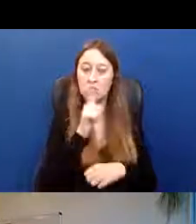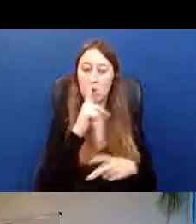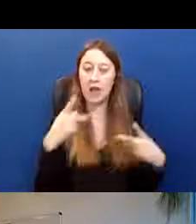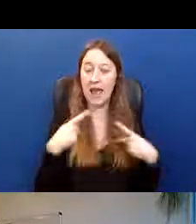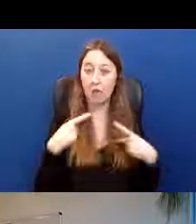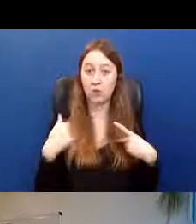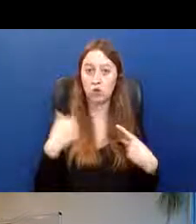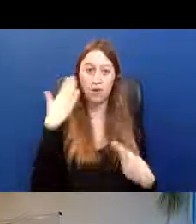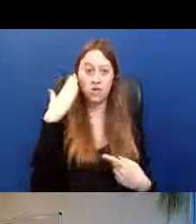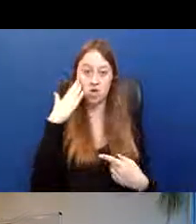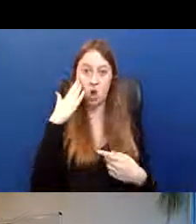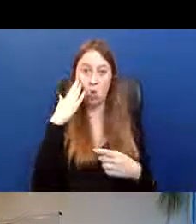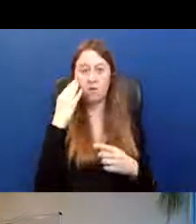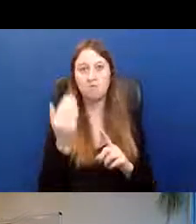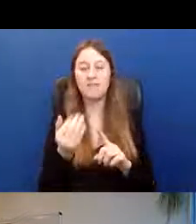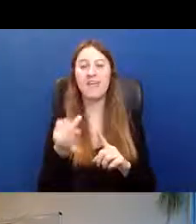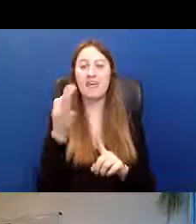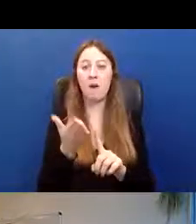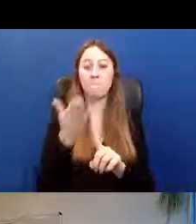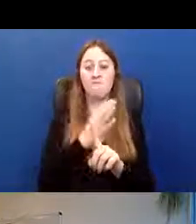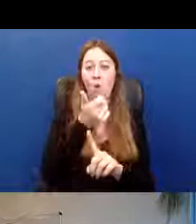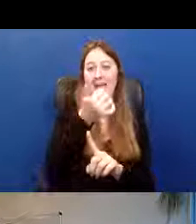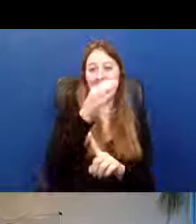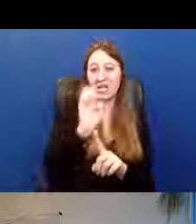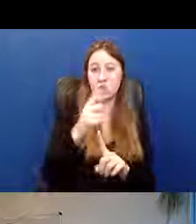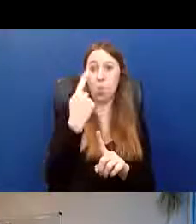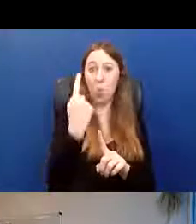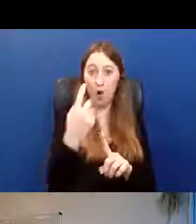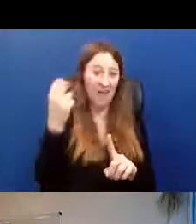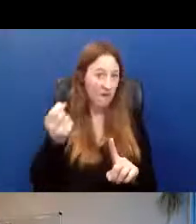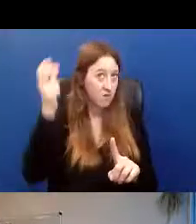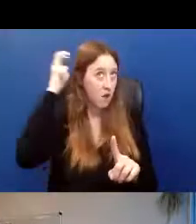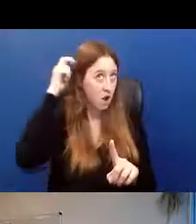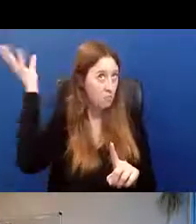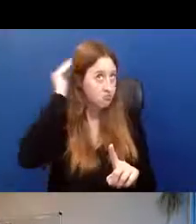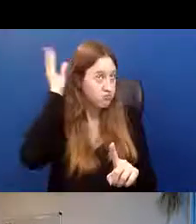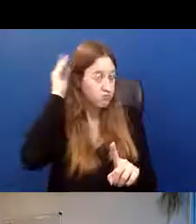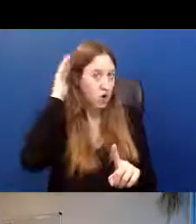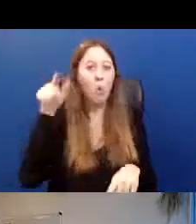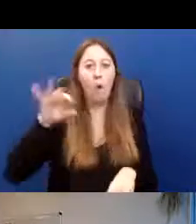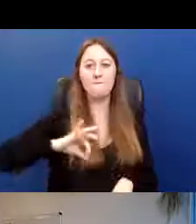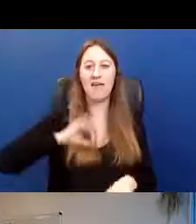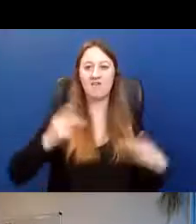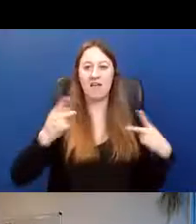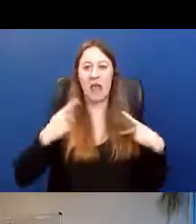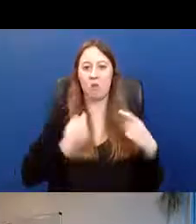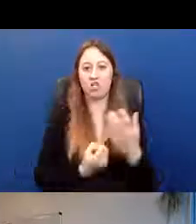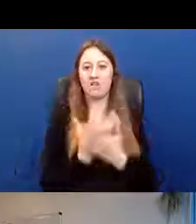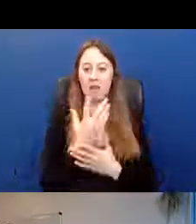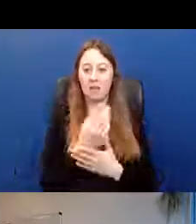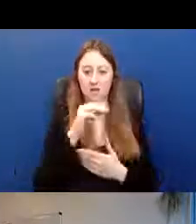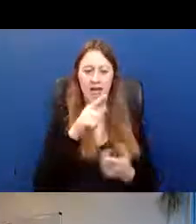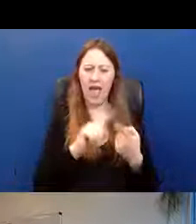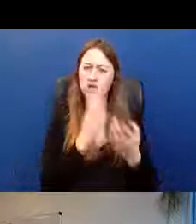cochlear implants before the age of about 1 is very beneficial for language development. So some research has suggested that deaf